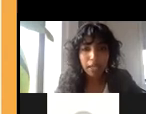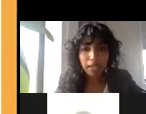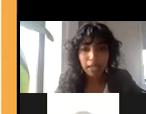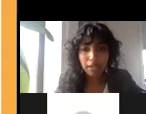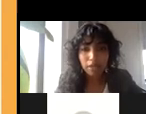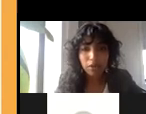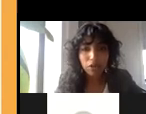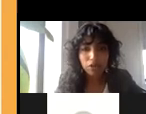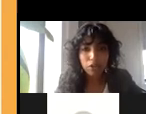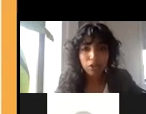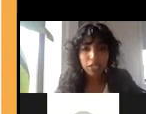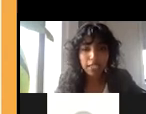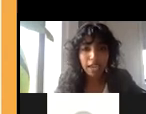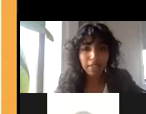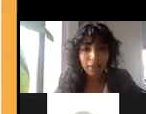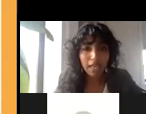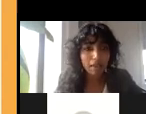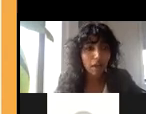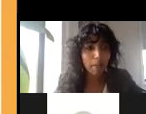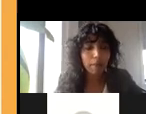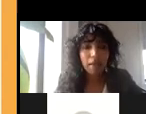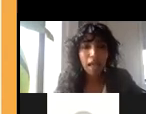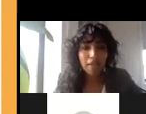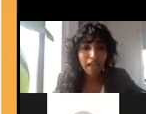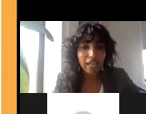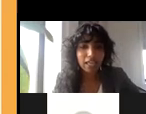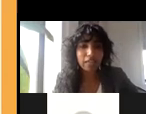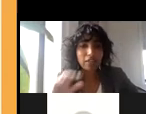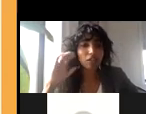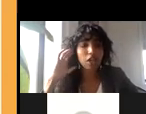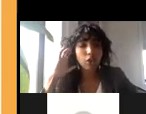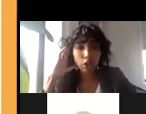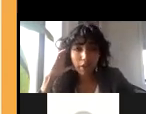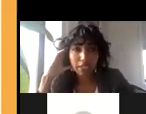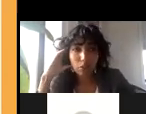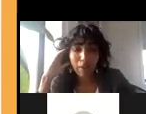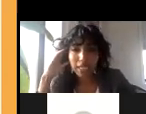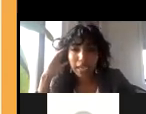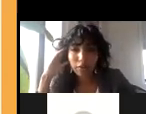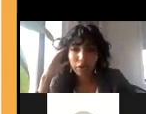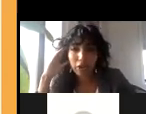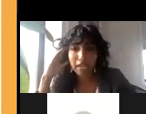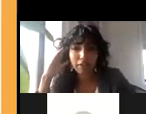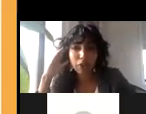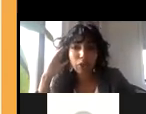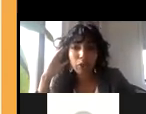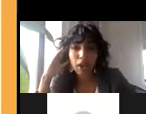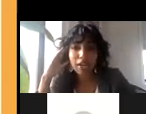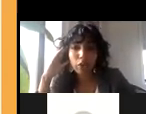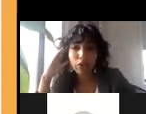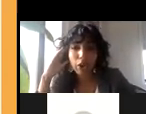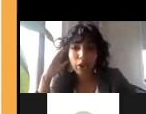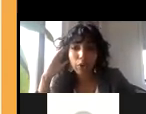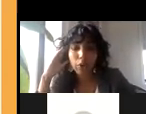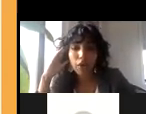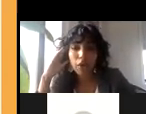wanted to highlight the slide that we have up, and that is a Know Your Rights website for if you or